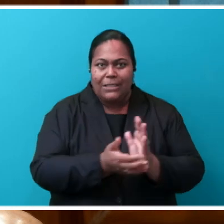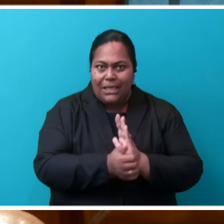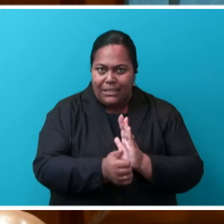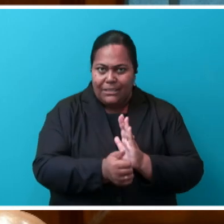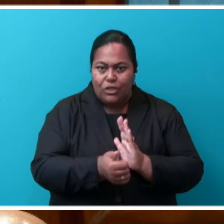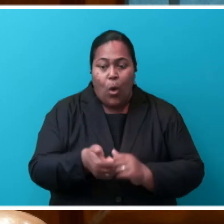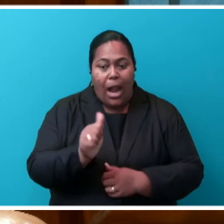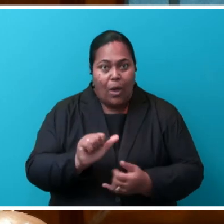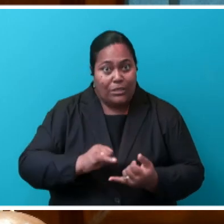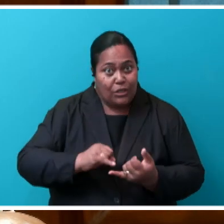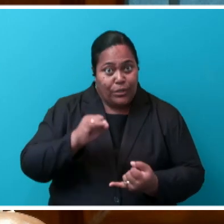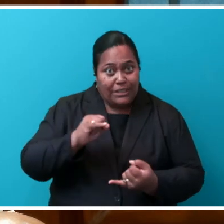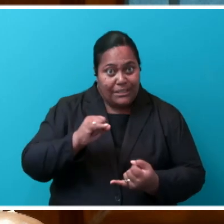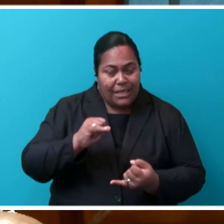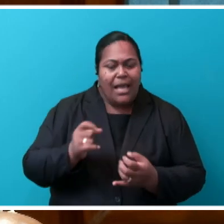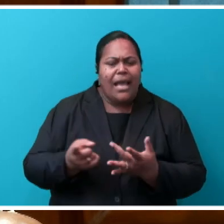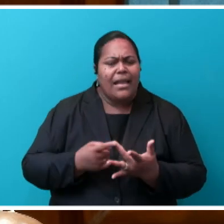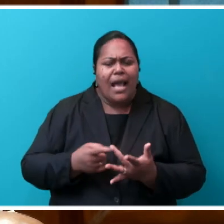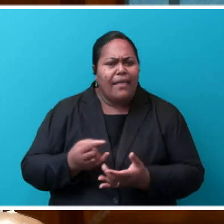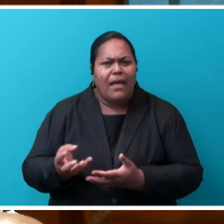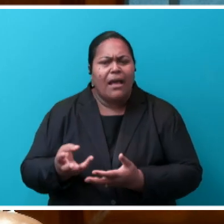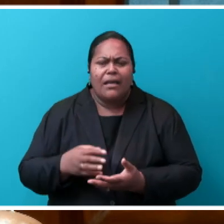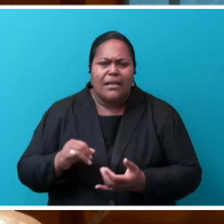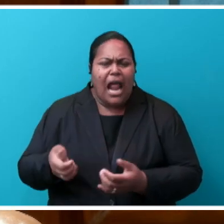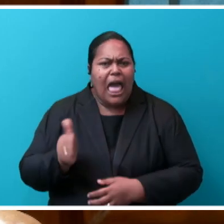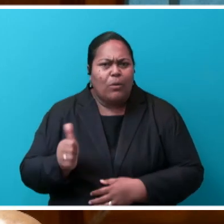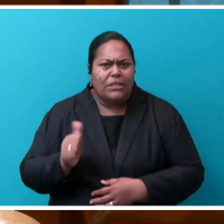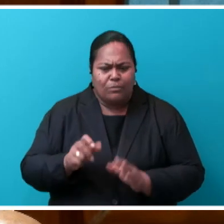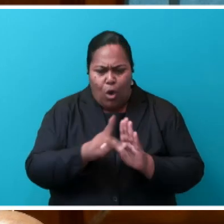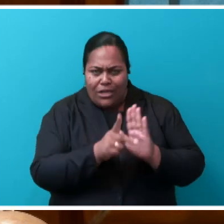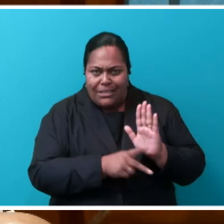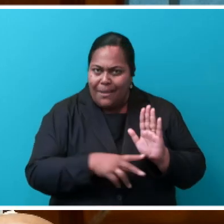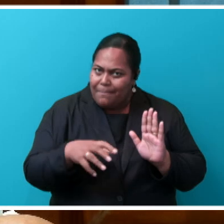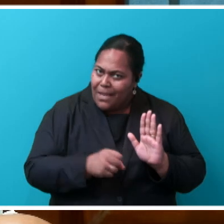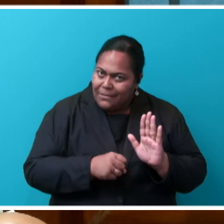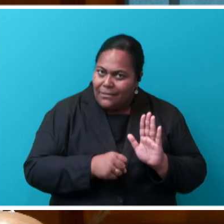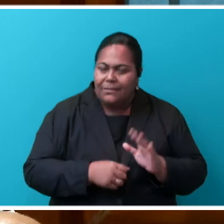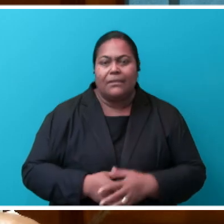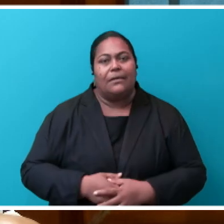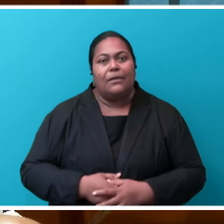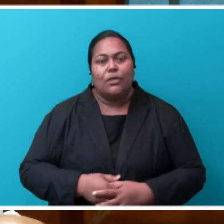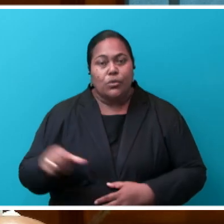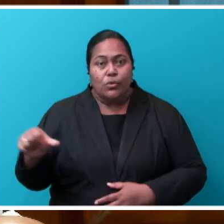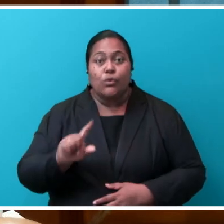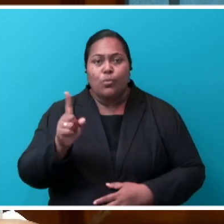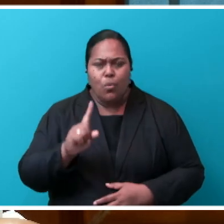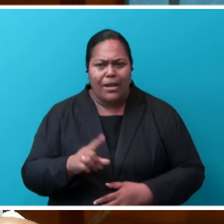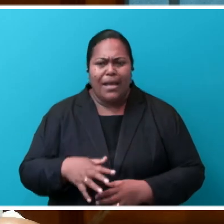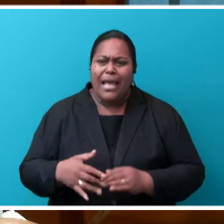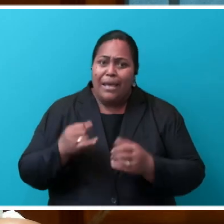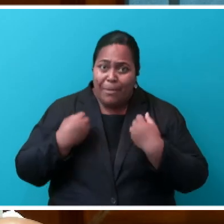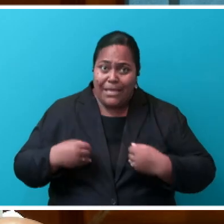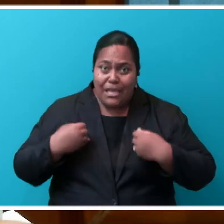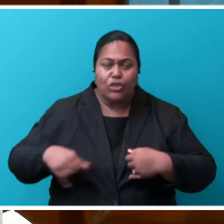increases and a review of other remuneration policies. The stages of implementation to align with the recommended